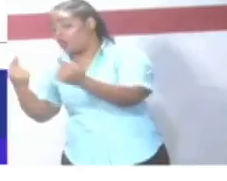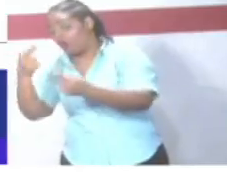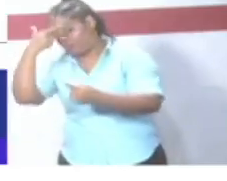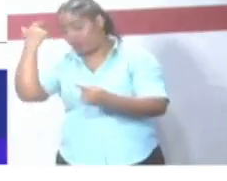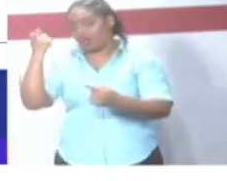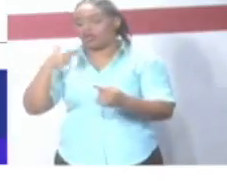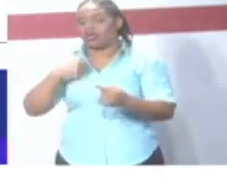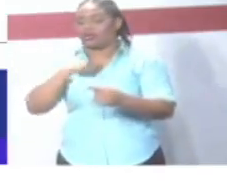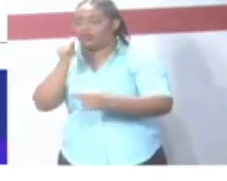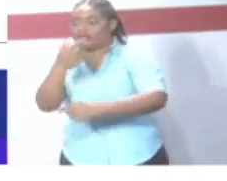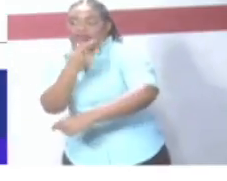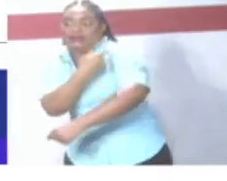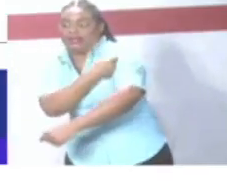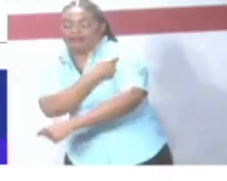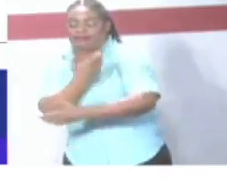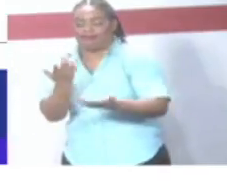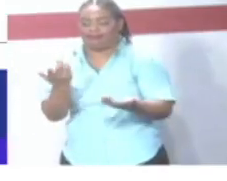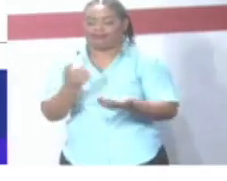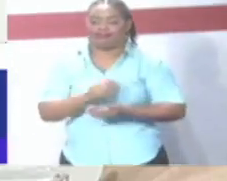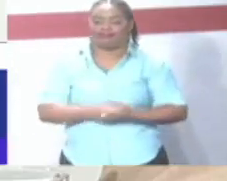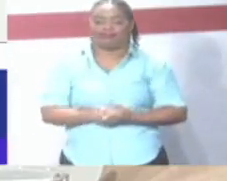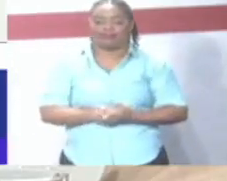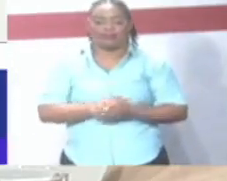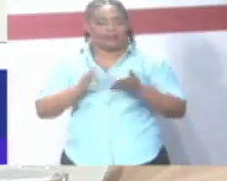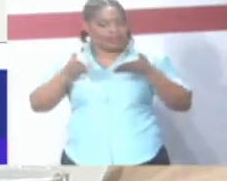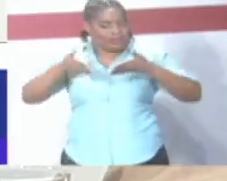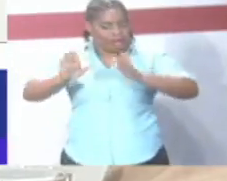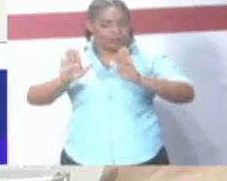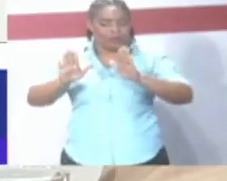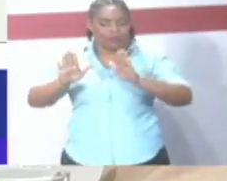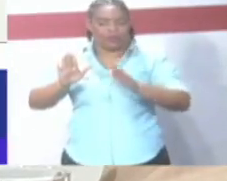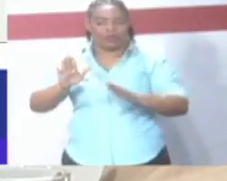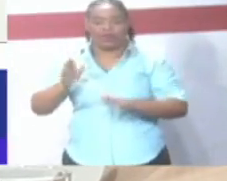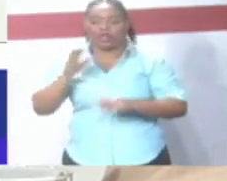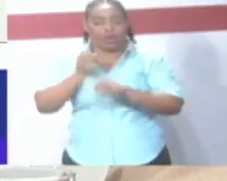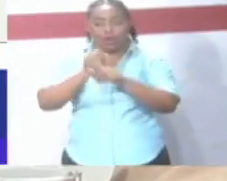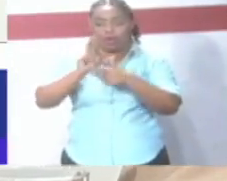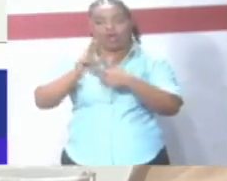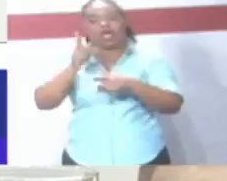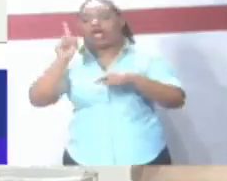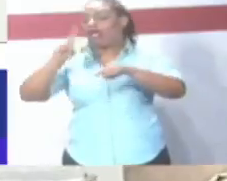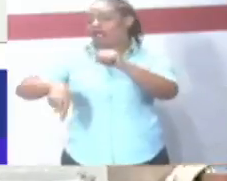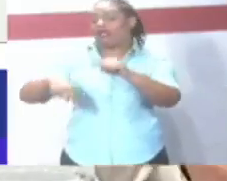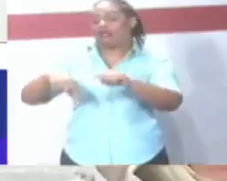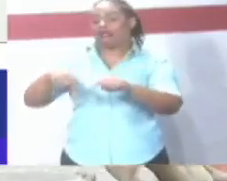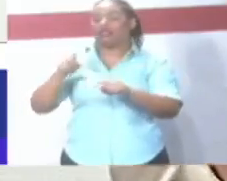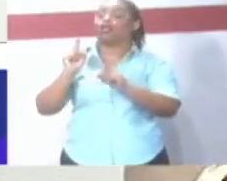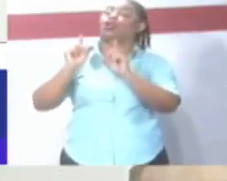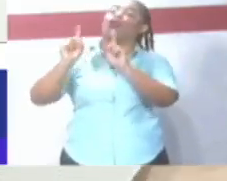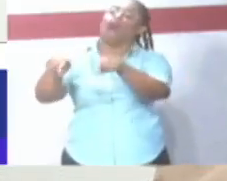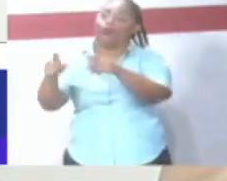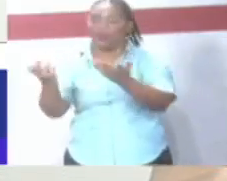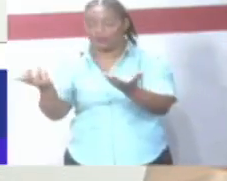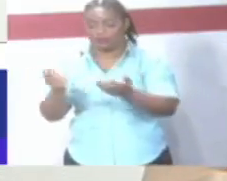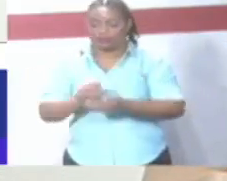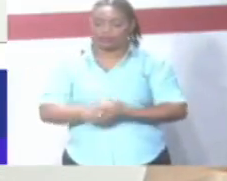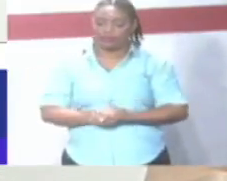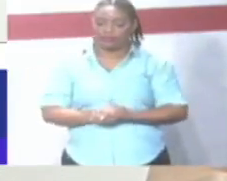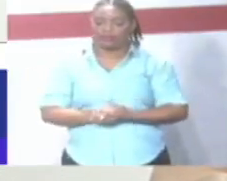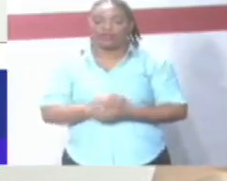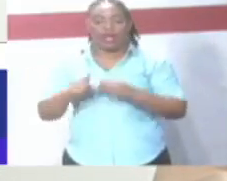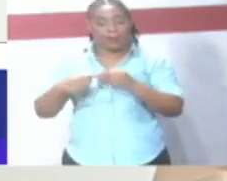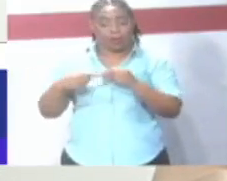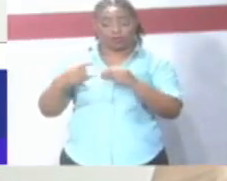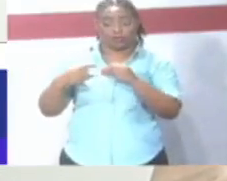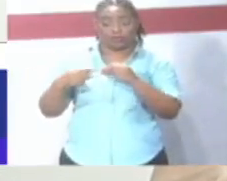to have them accommodated? Thank you. Thanks. Thank you, Mr. Turner. So on the issue of classification of COVID deaths, I would like to